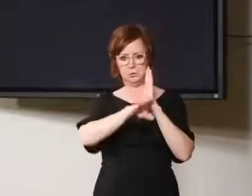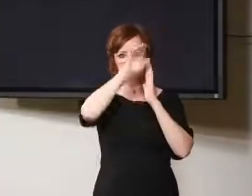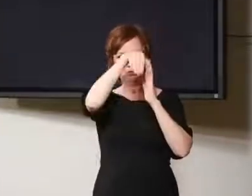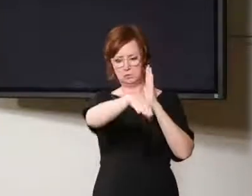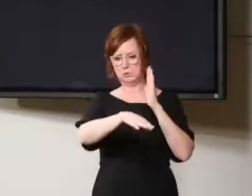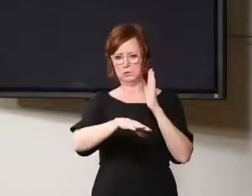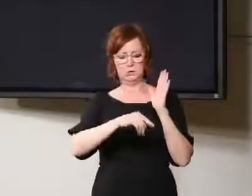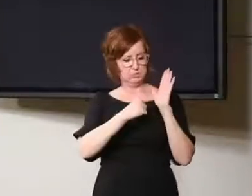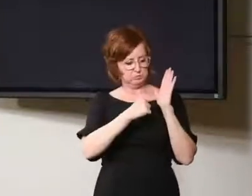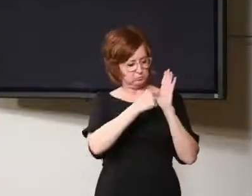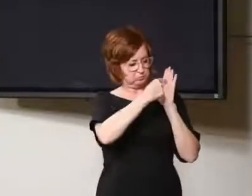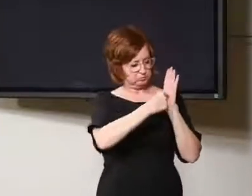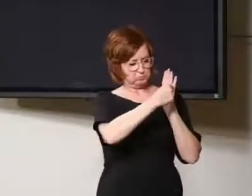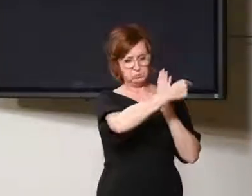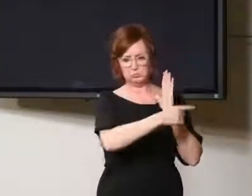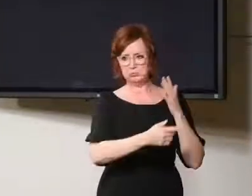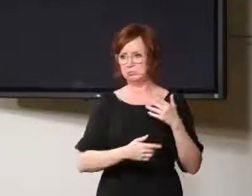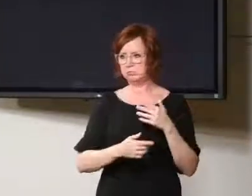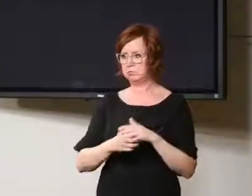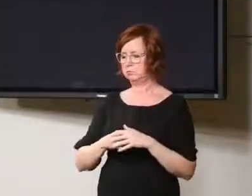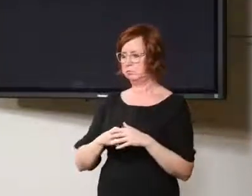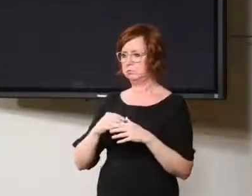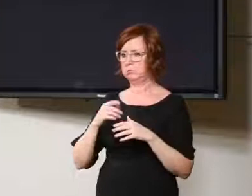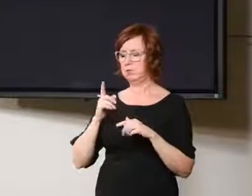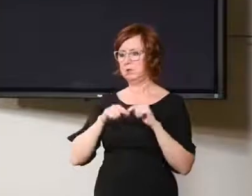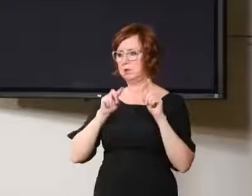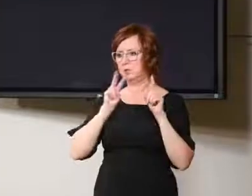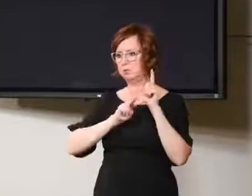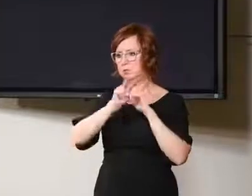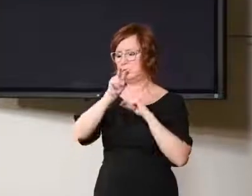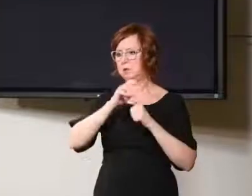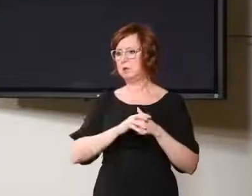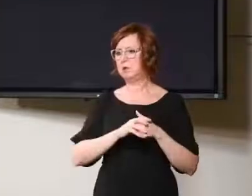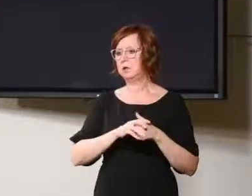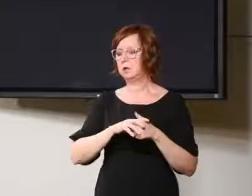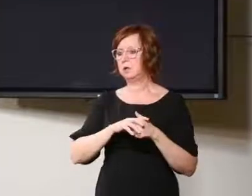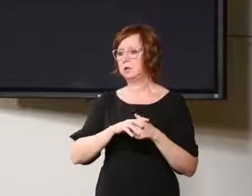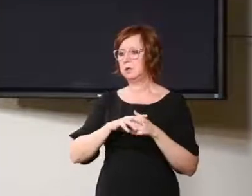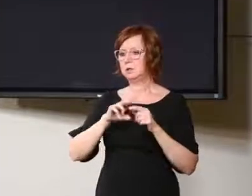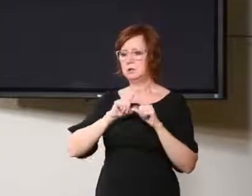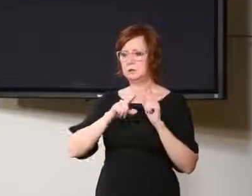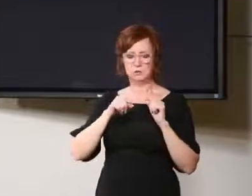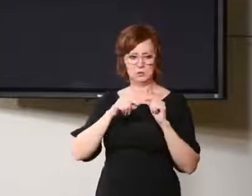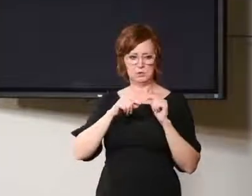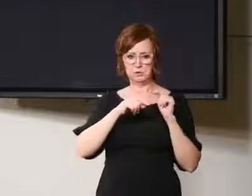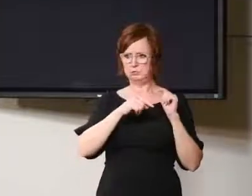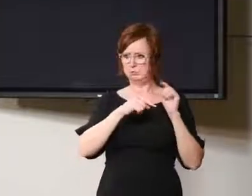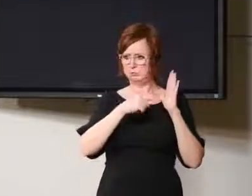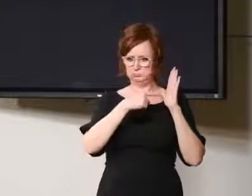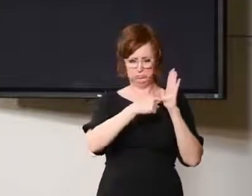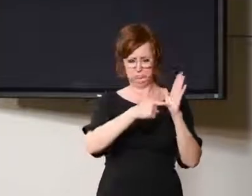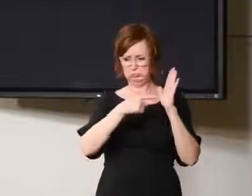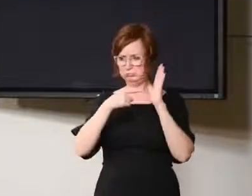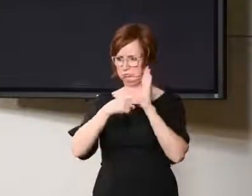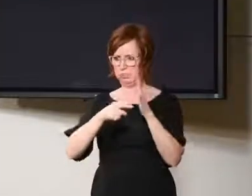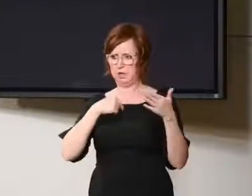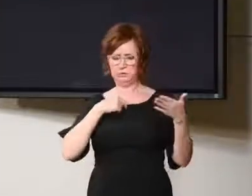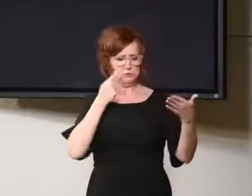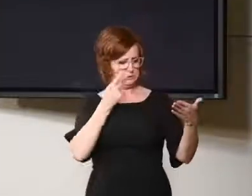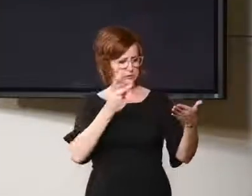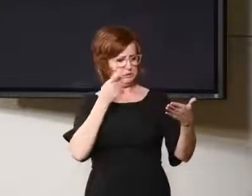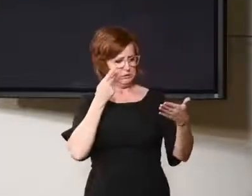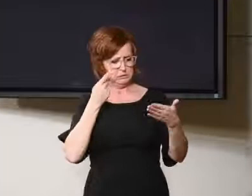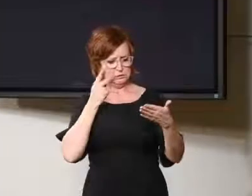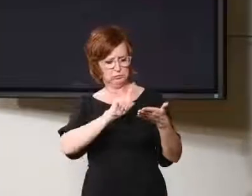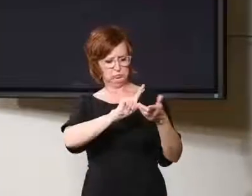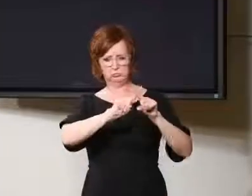come off, those will be decided as we work our way through the days. The modeling that I have seen has not really been looking at